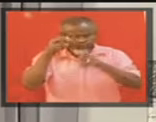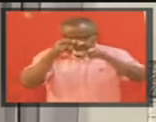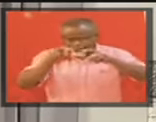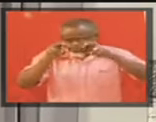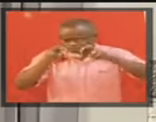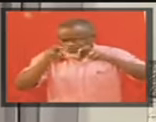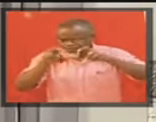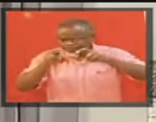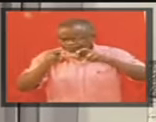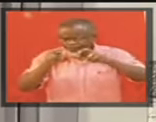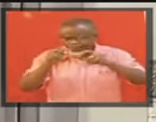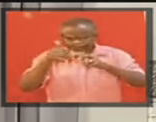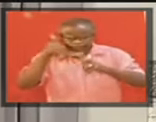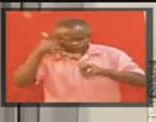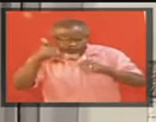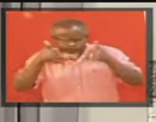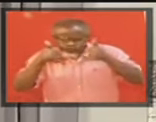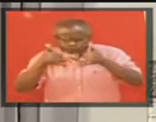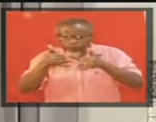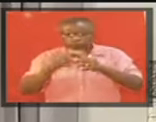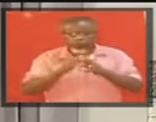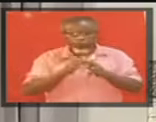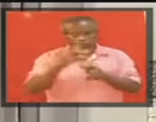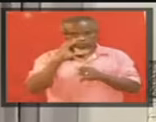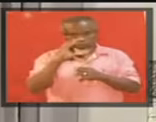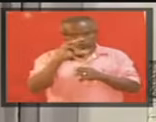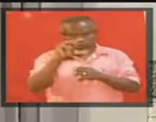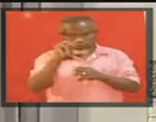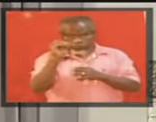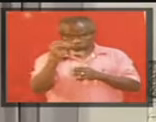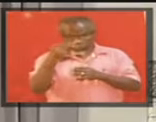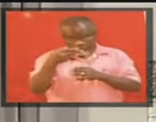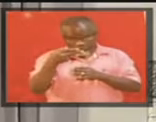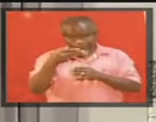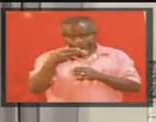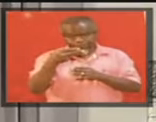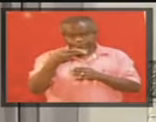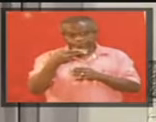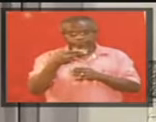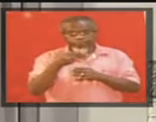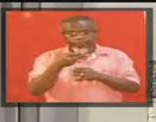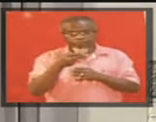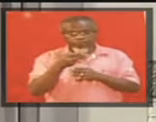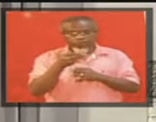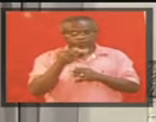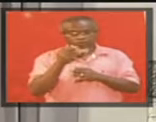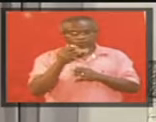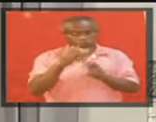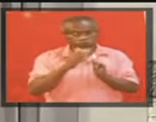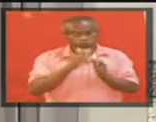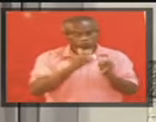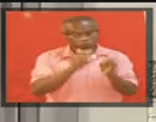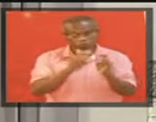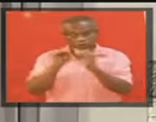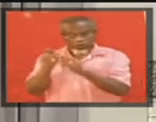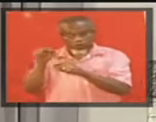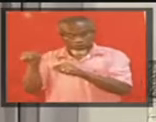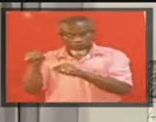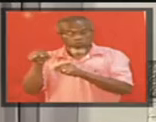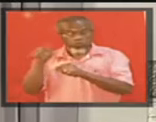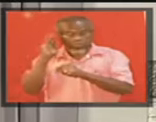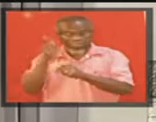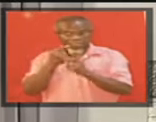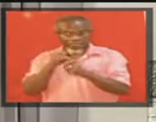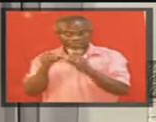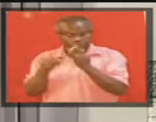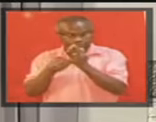offices. So I will begin the discussion, and then Dr. Fraser will take over in terms of some standard operating procedures that he will take